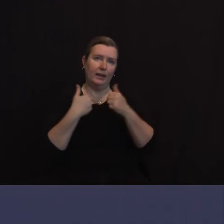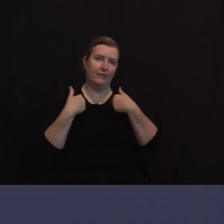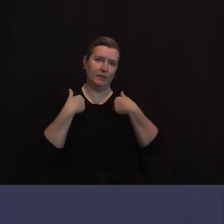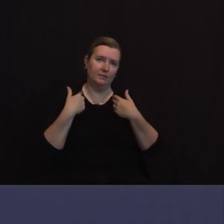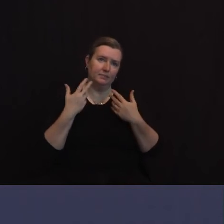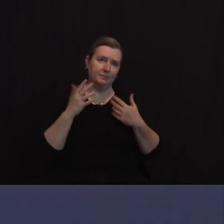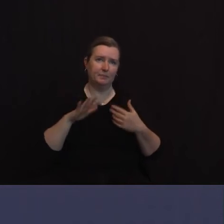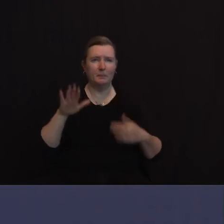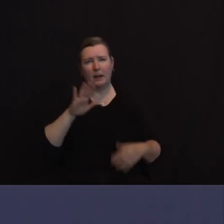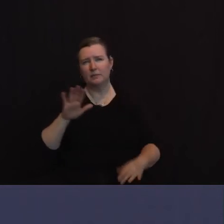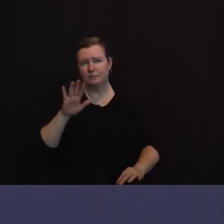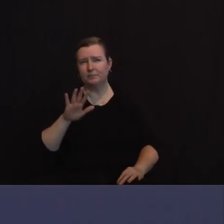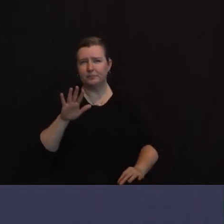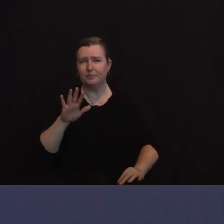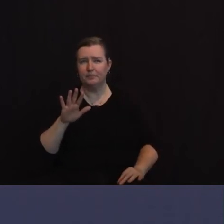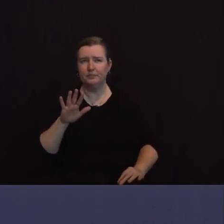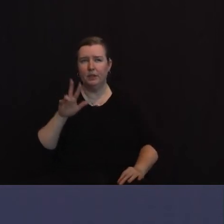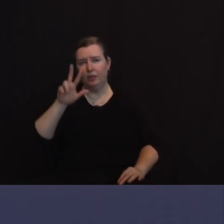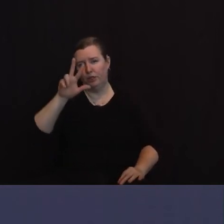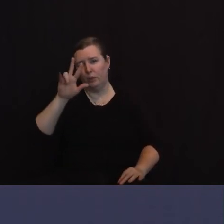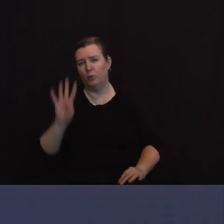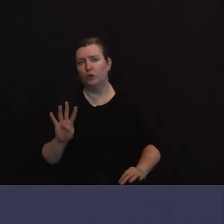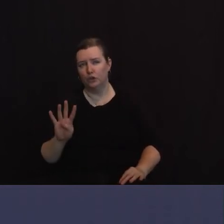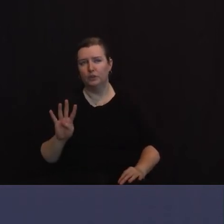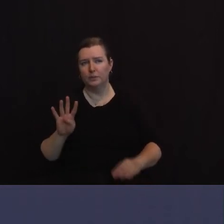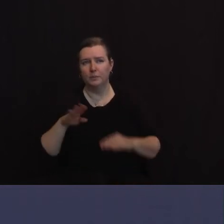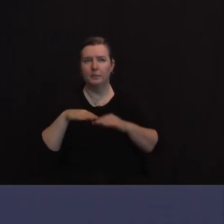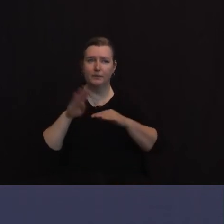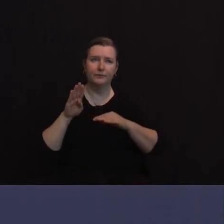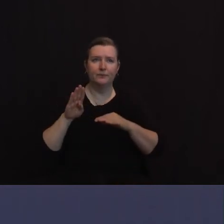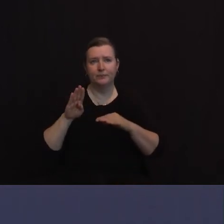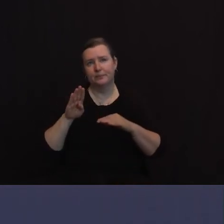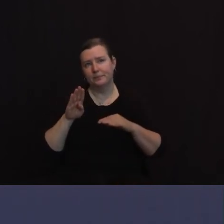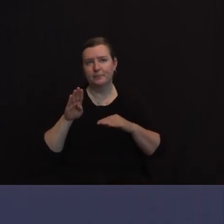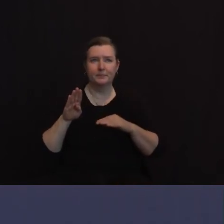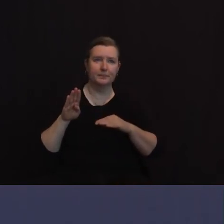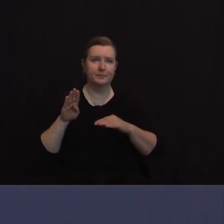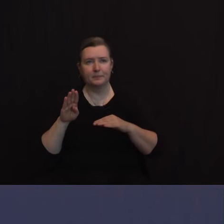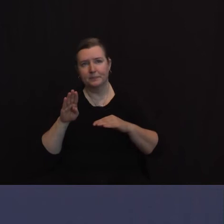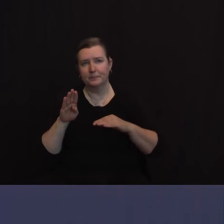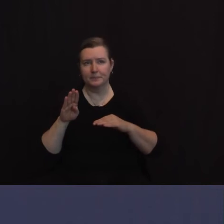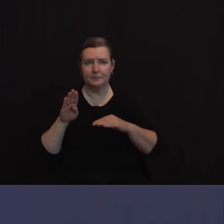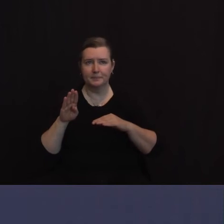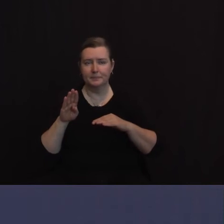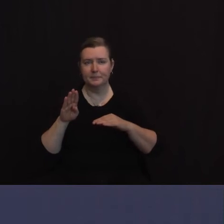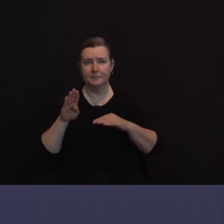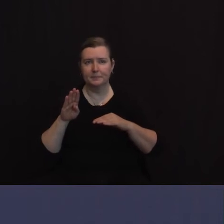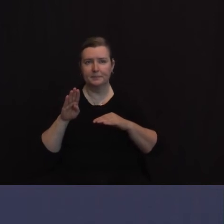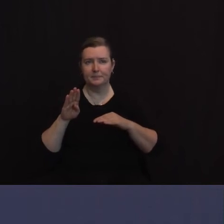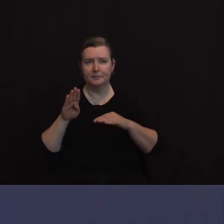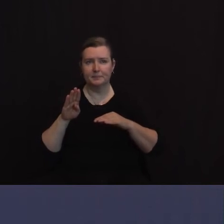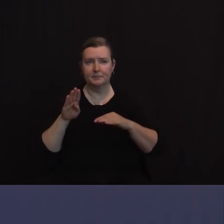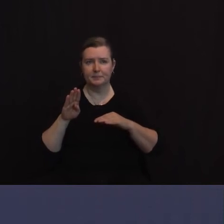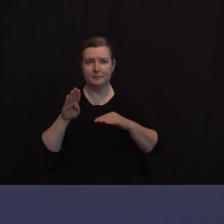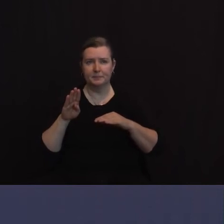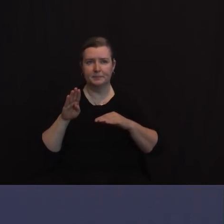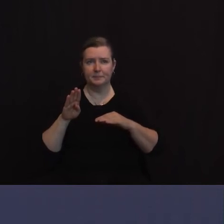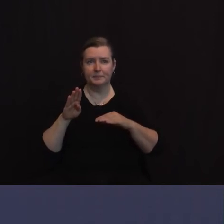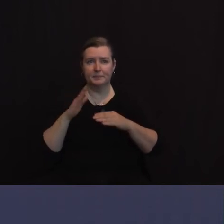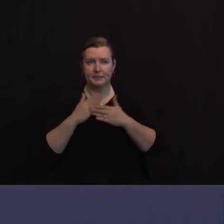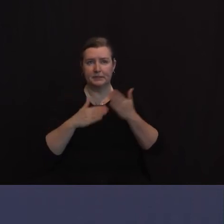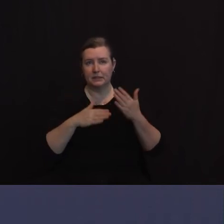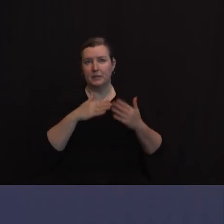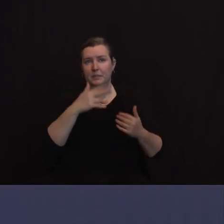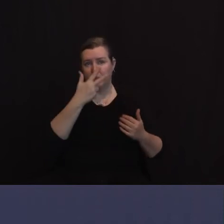the charters, Renaissance, developmentally disabled, other schools that we've got stewardship for, over 3/4 of